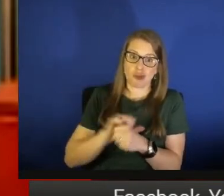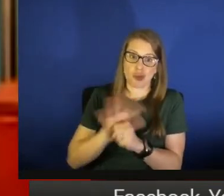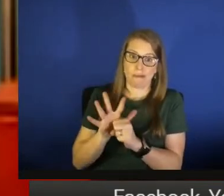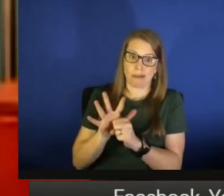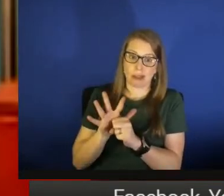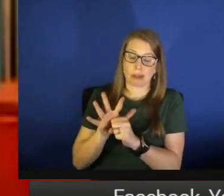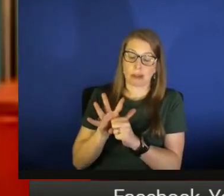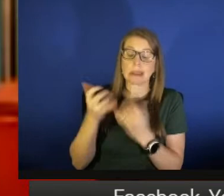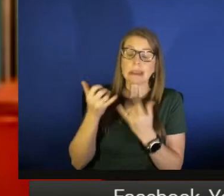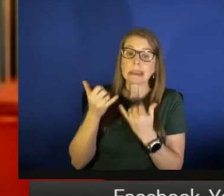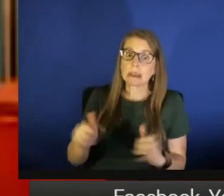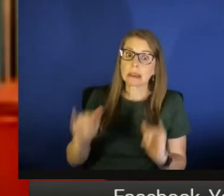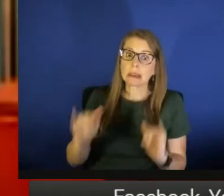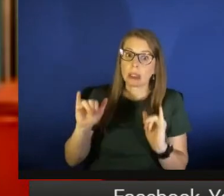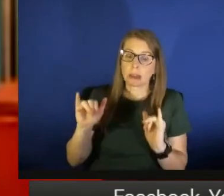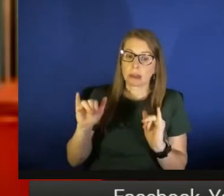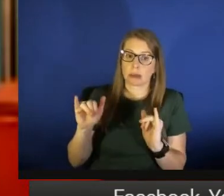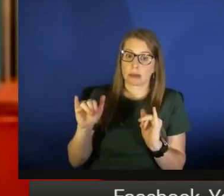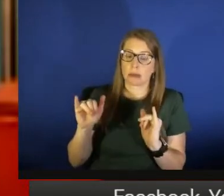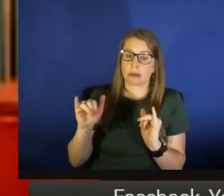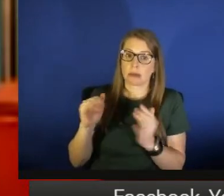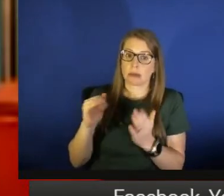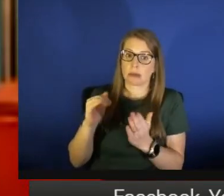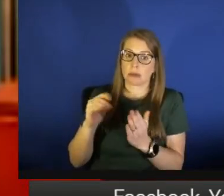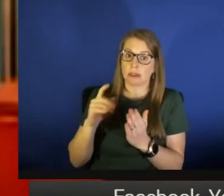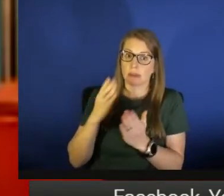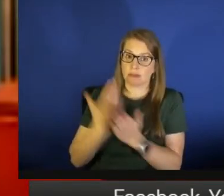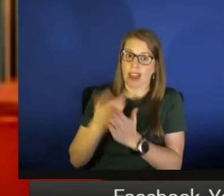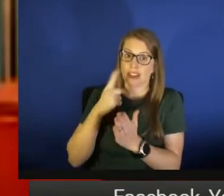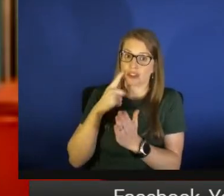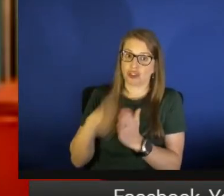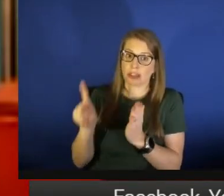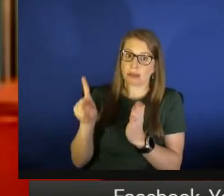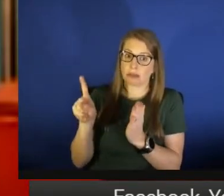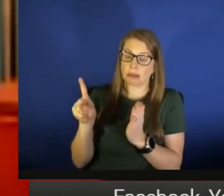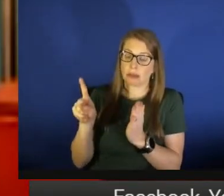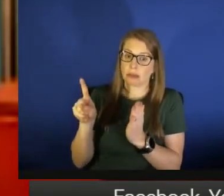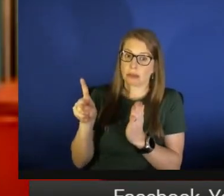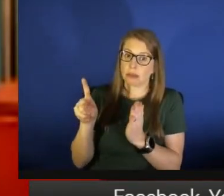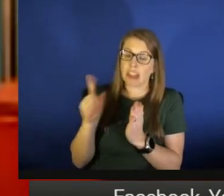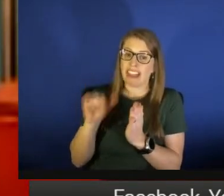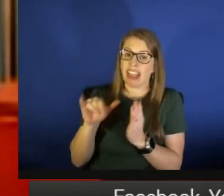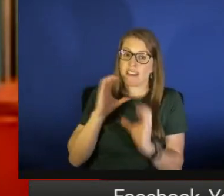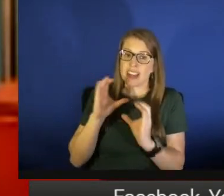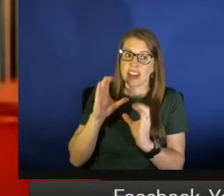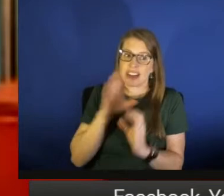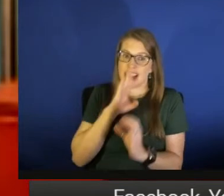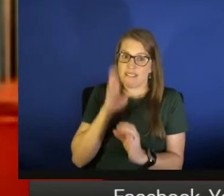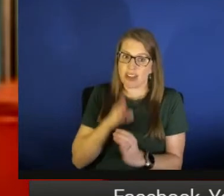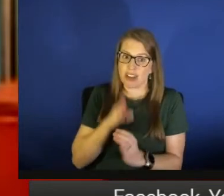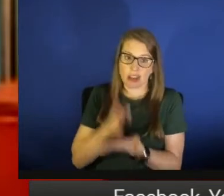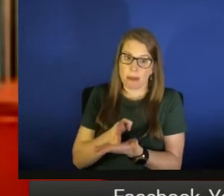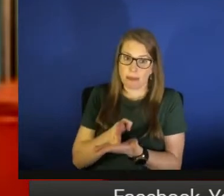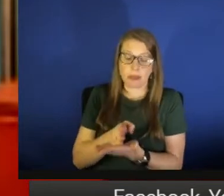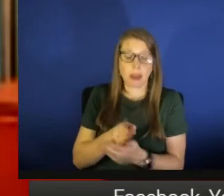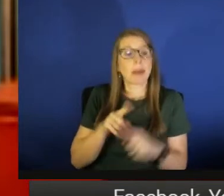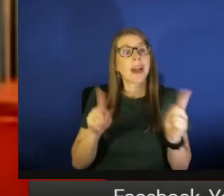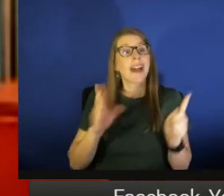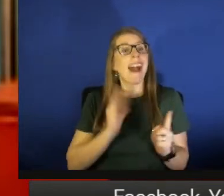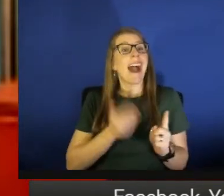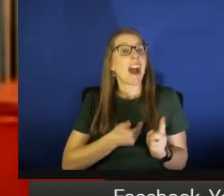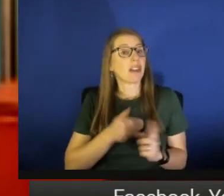necessary step, right? That conversation hasn't stopped. The beauty of our situation,